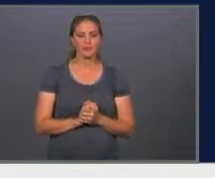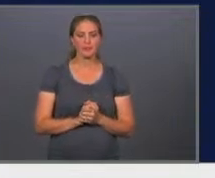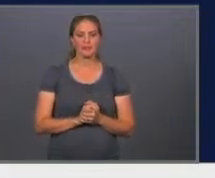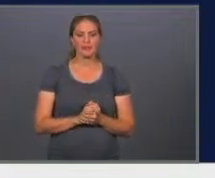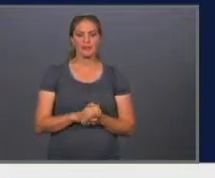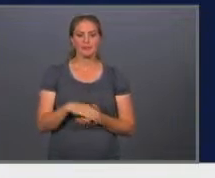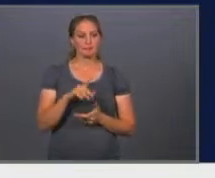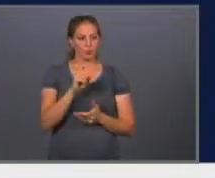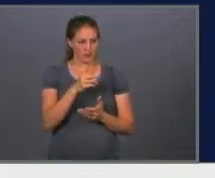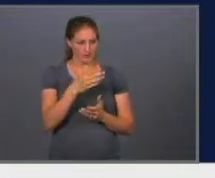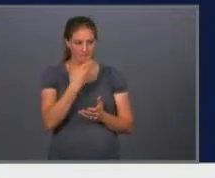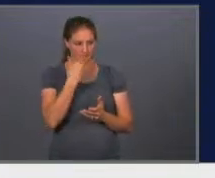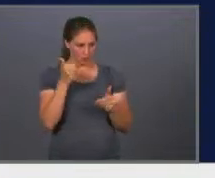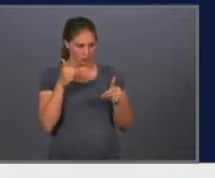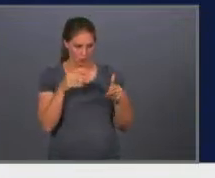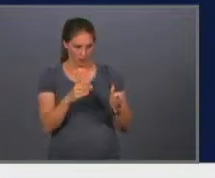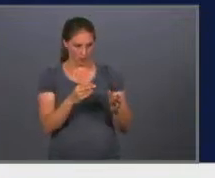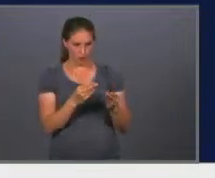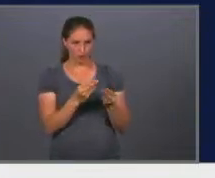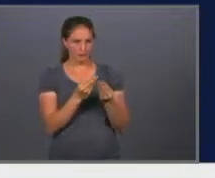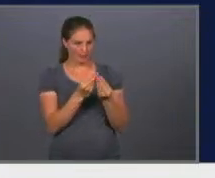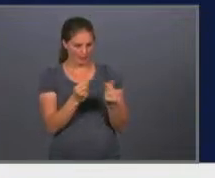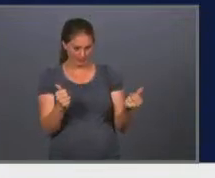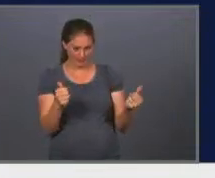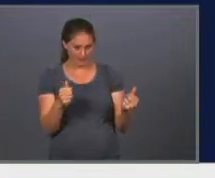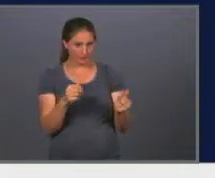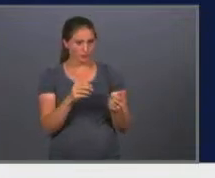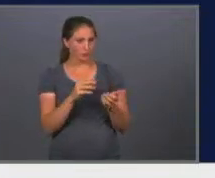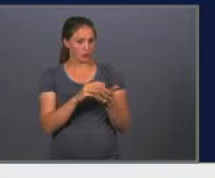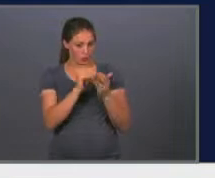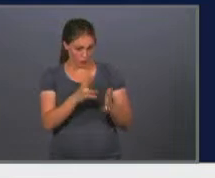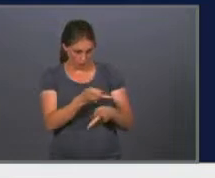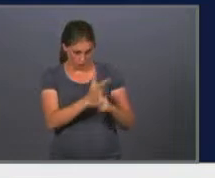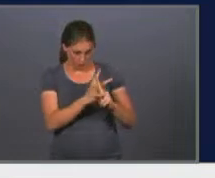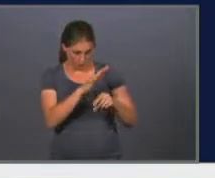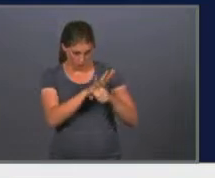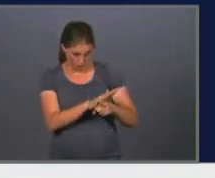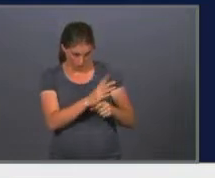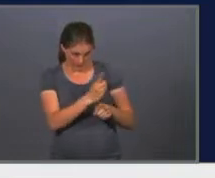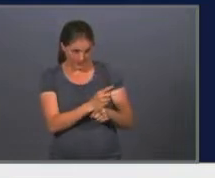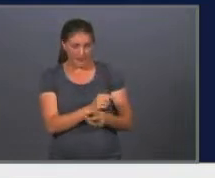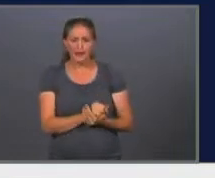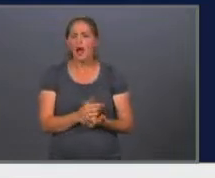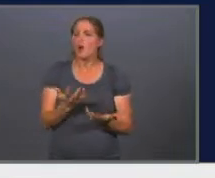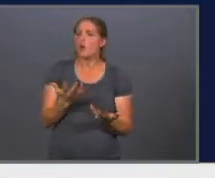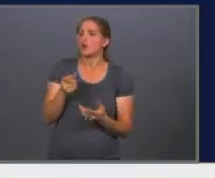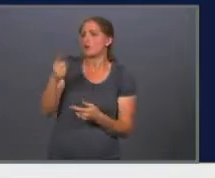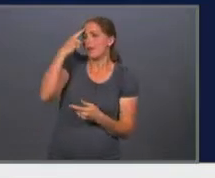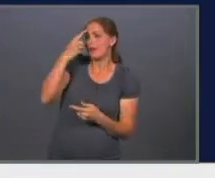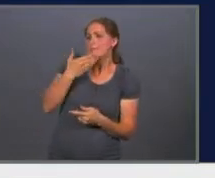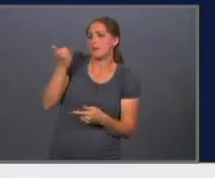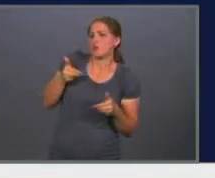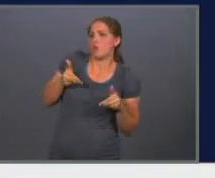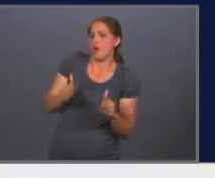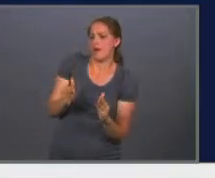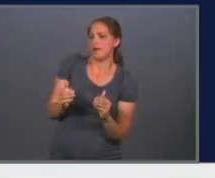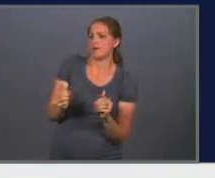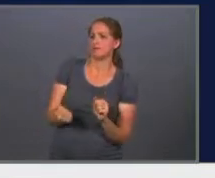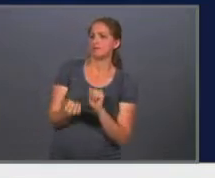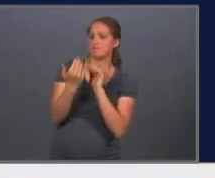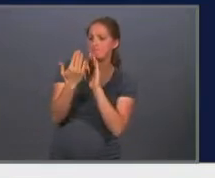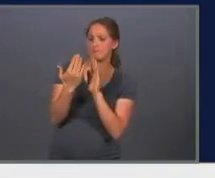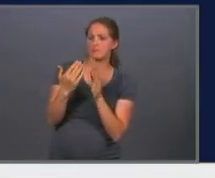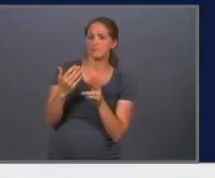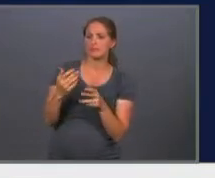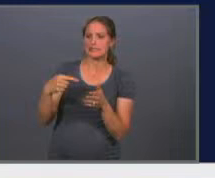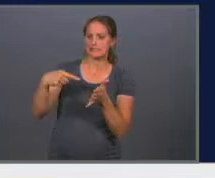Question is the best way to alleviate student loan pressure? Yeah, so what do you think is the best way to alleviate the